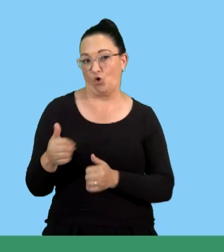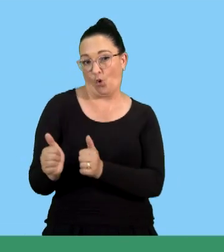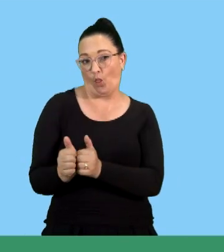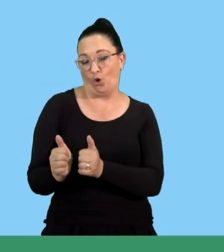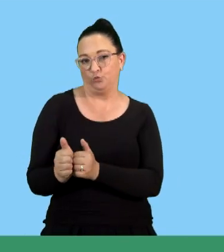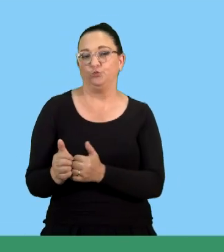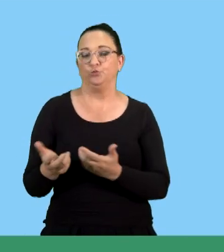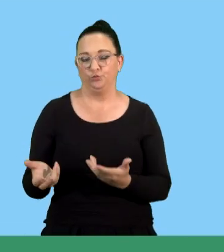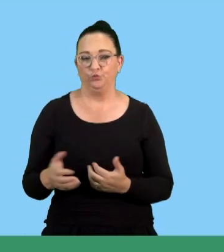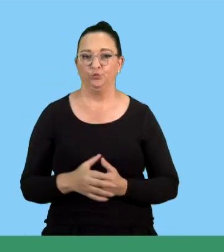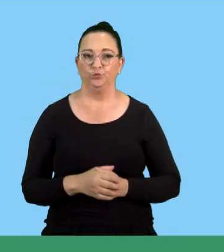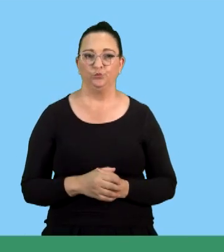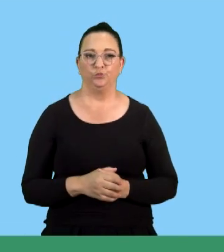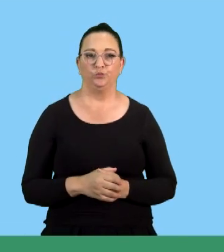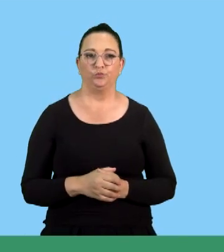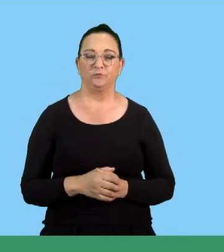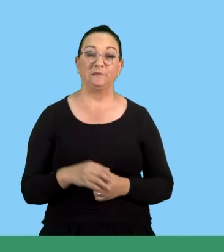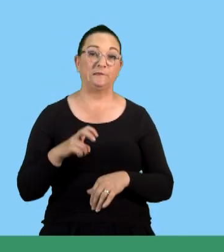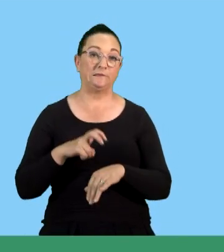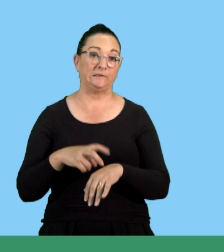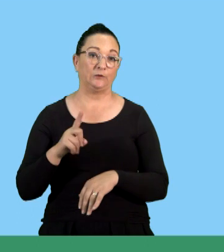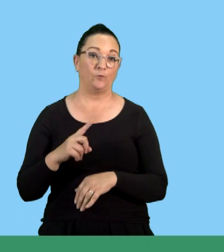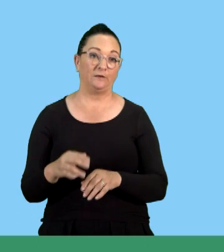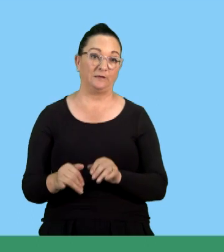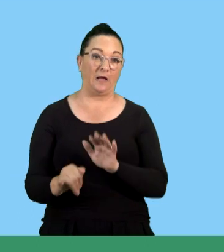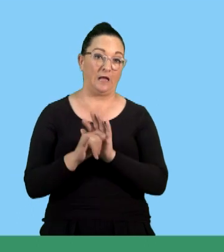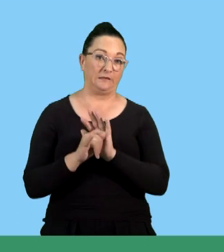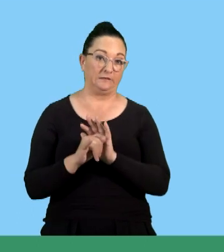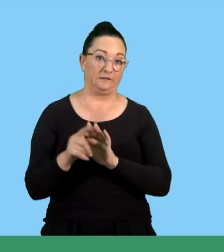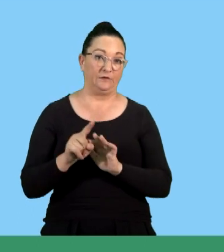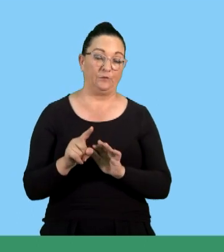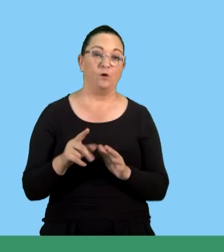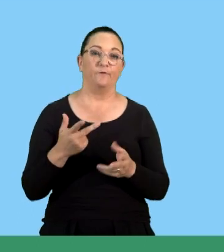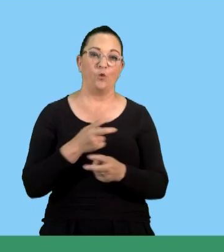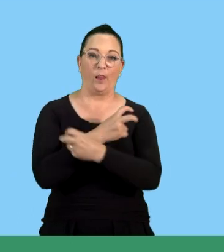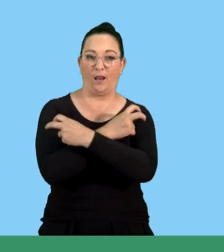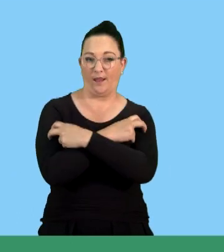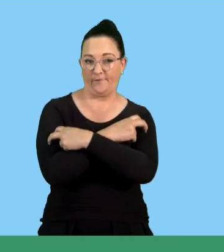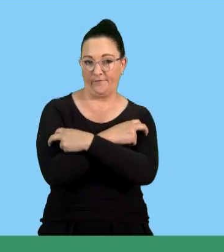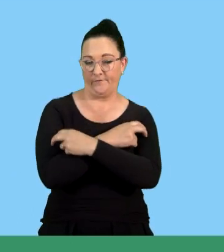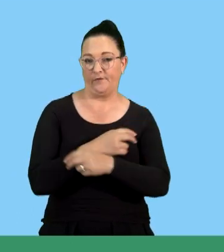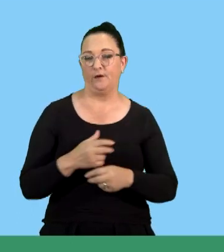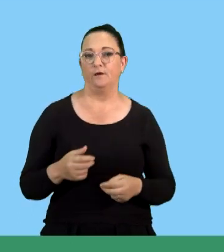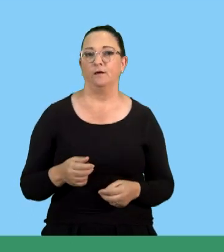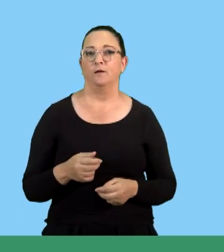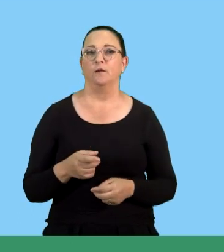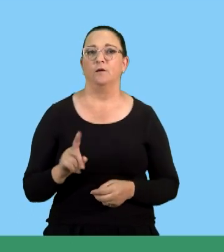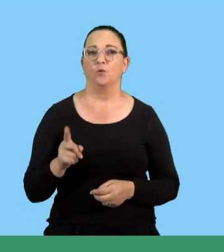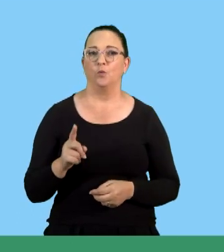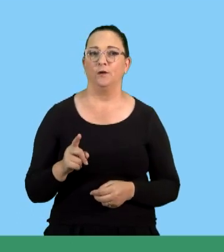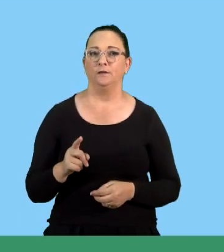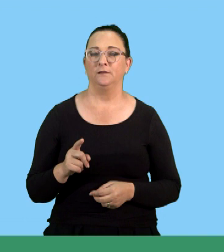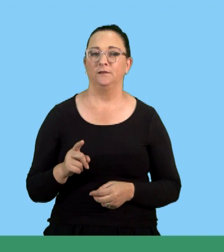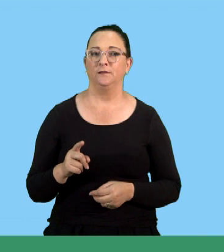close. So what you need to do, you need to identify the type of leave provision stipulated in